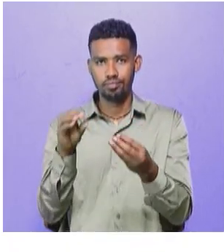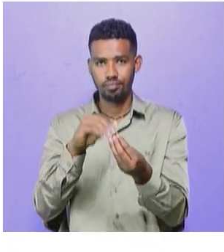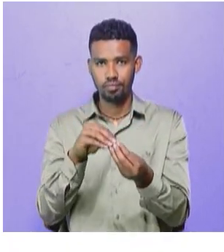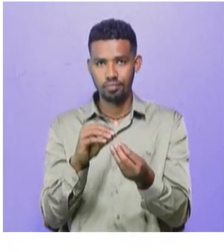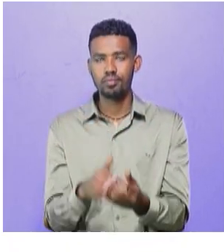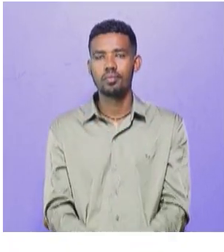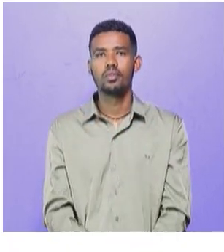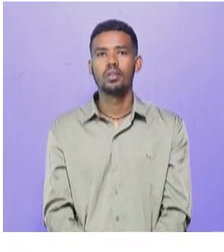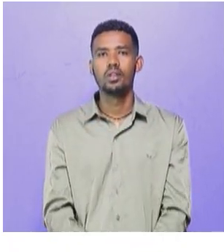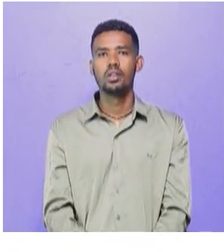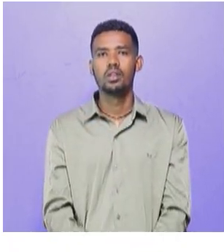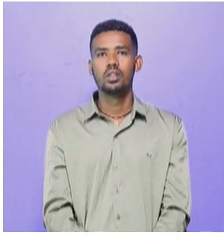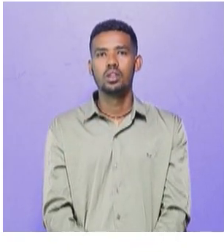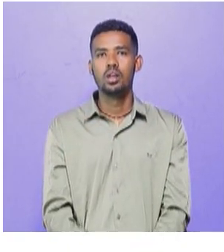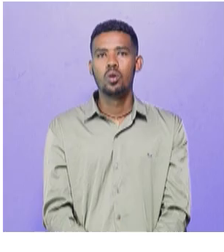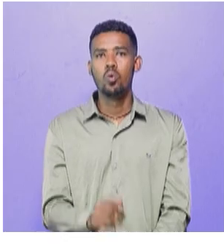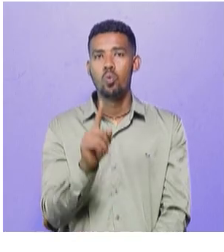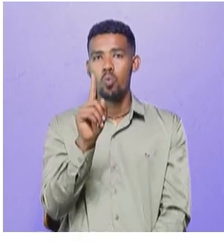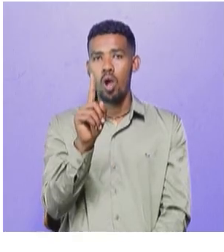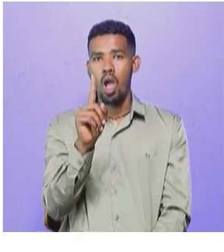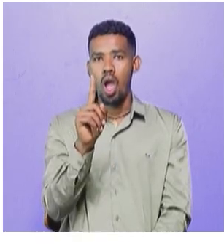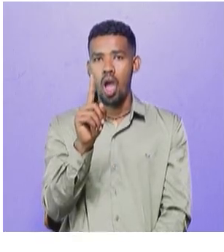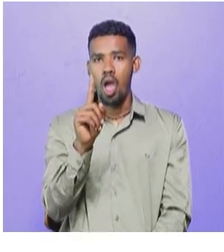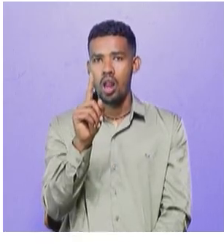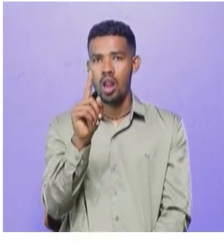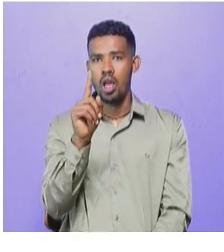one pen,